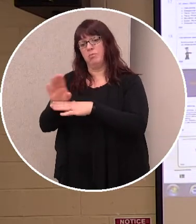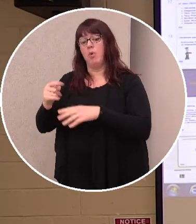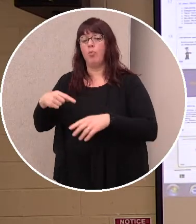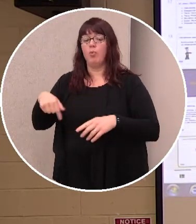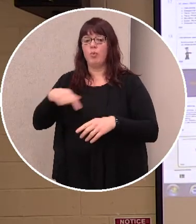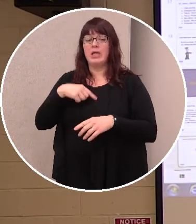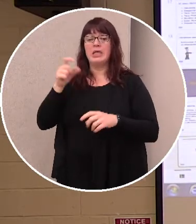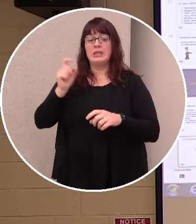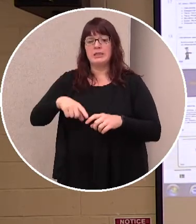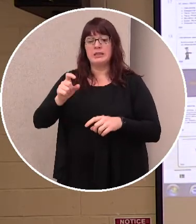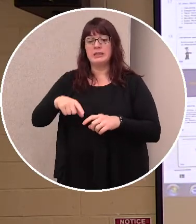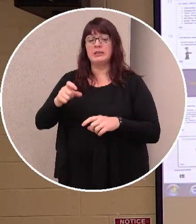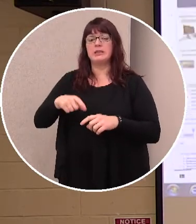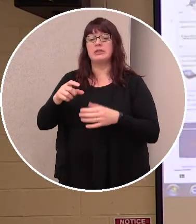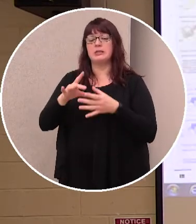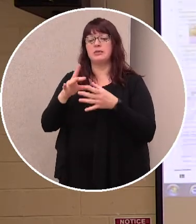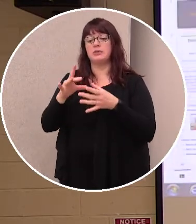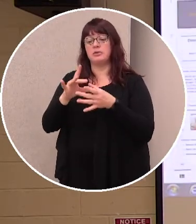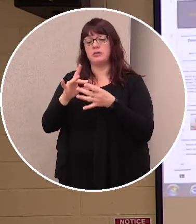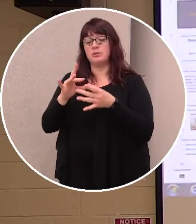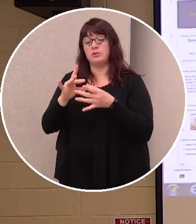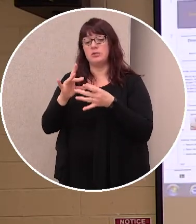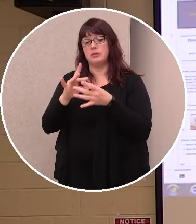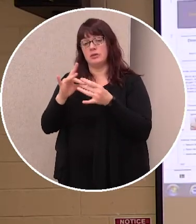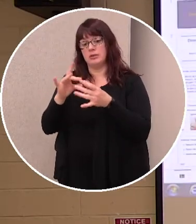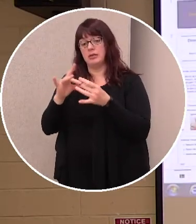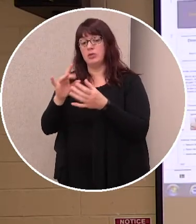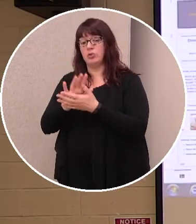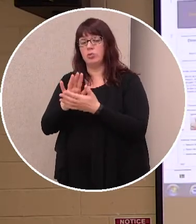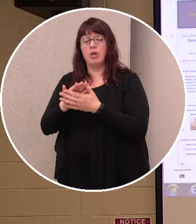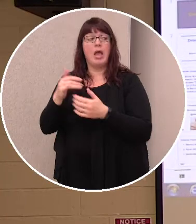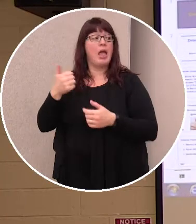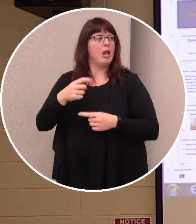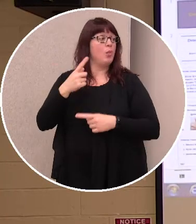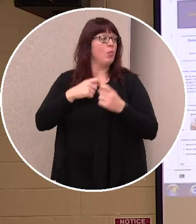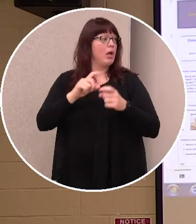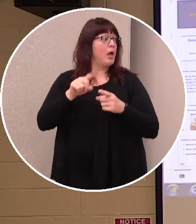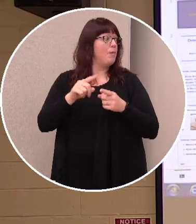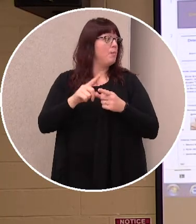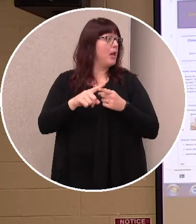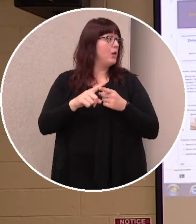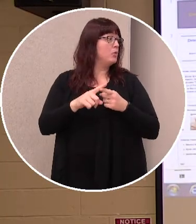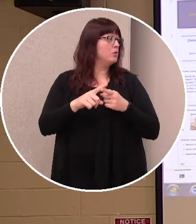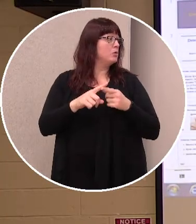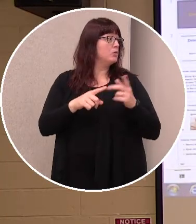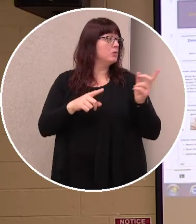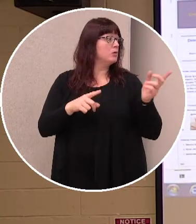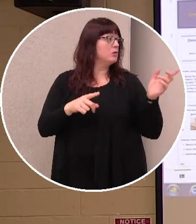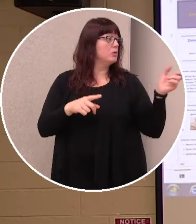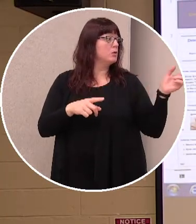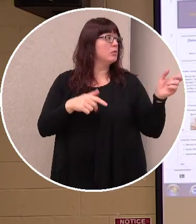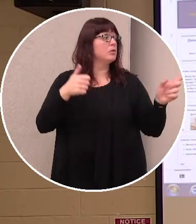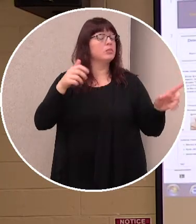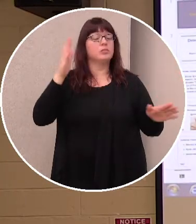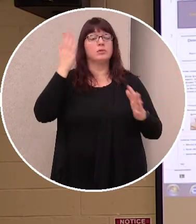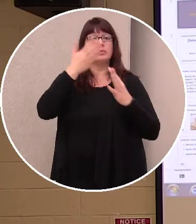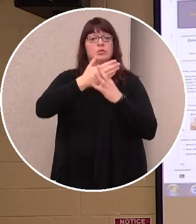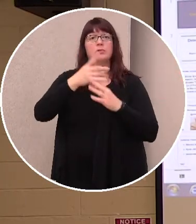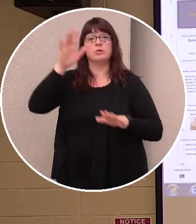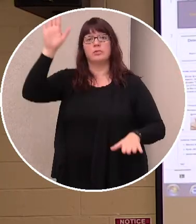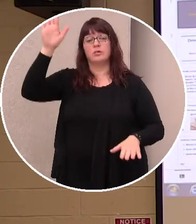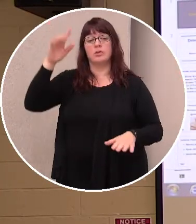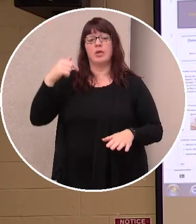Any questions around the table from the trustees associated with Trustee Gill? Thank you, Mr. Chair.